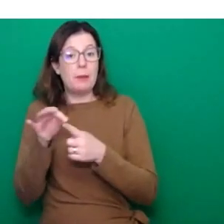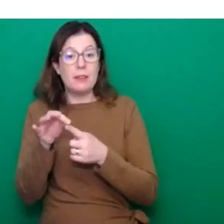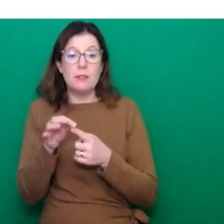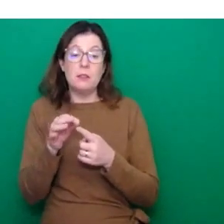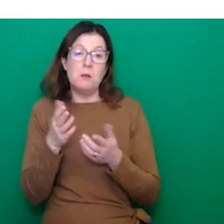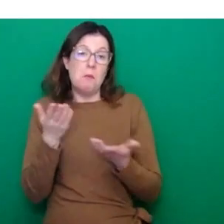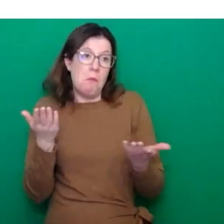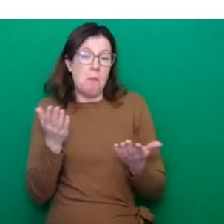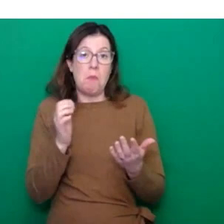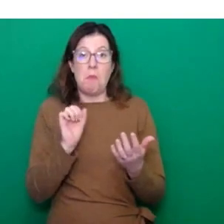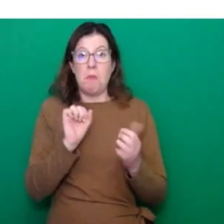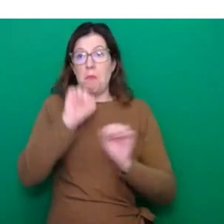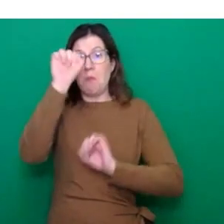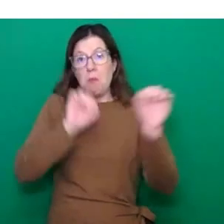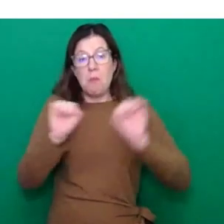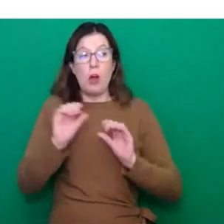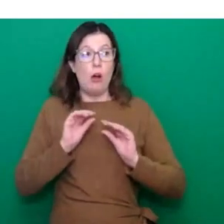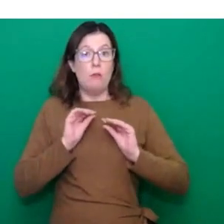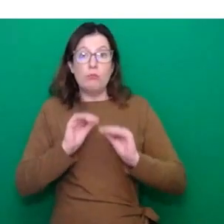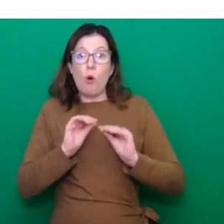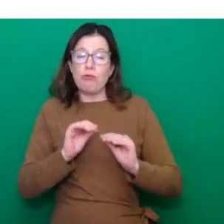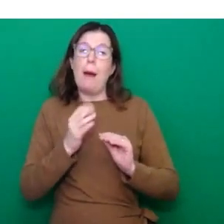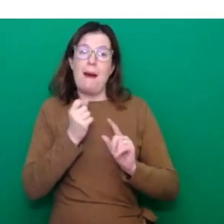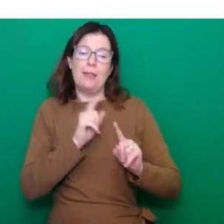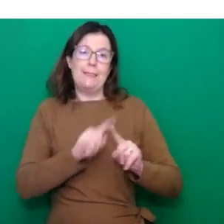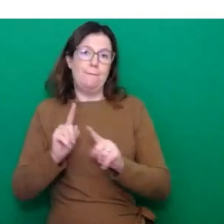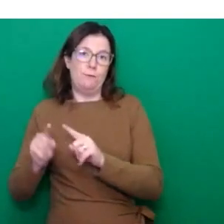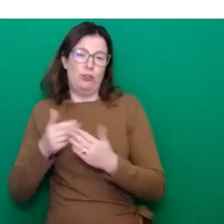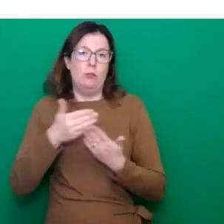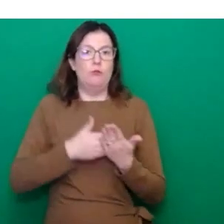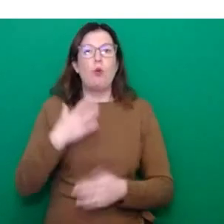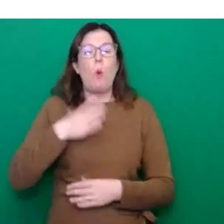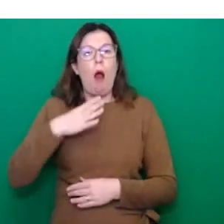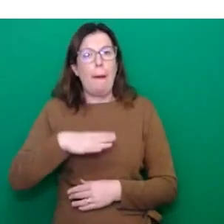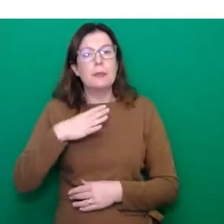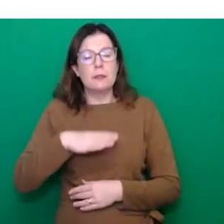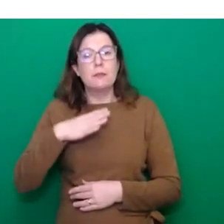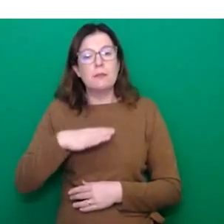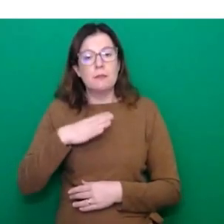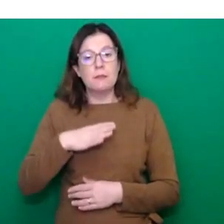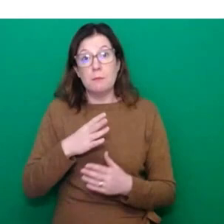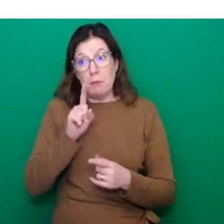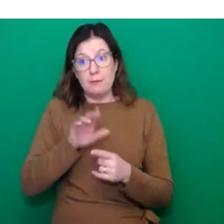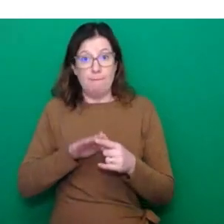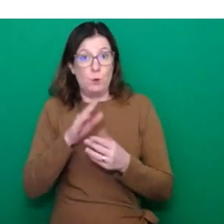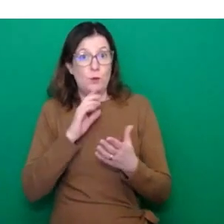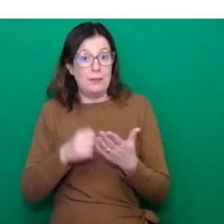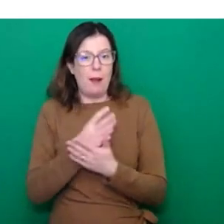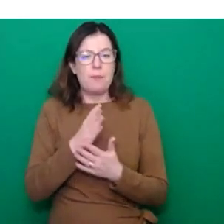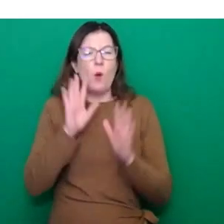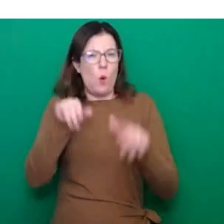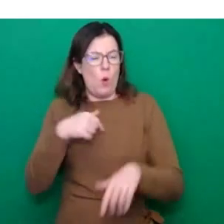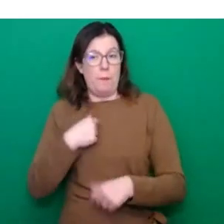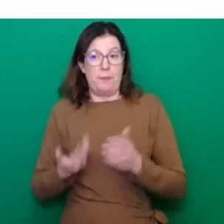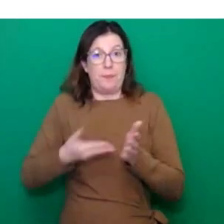little bit in terms of different programs, but that's definitely something that we're trying to grow and develop. So the other question I was going to put to